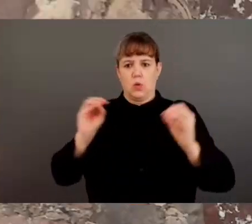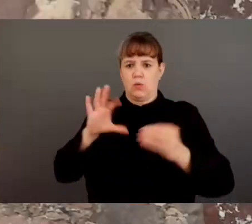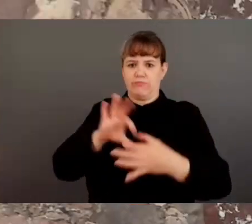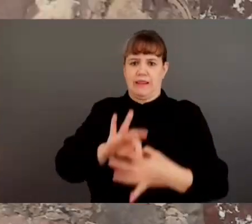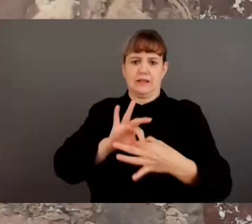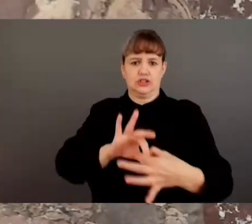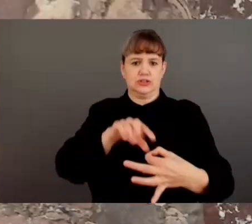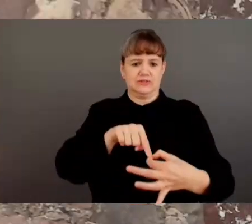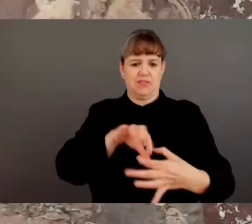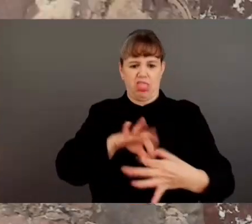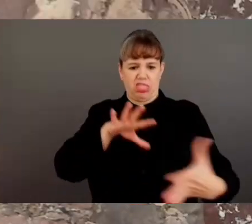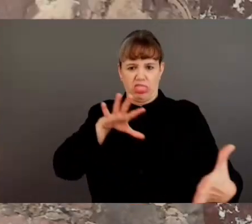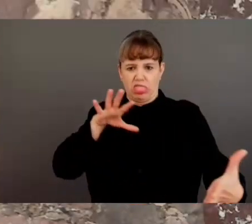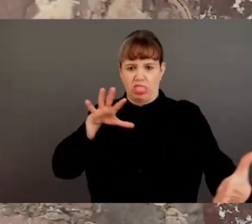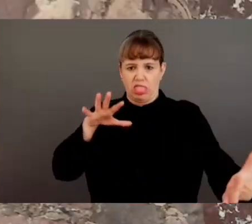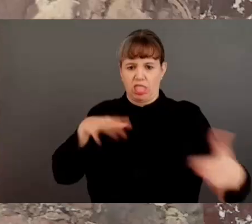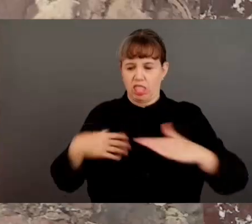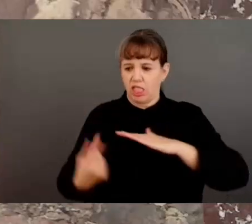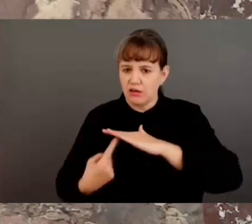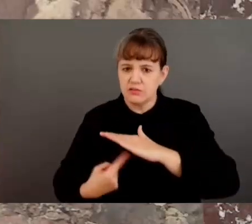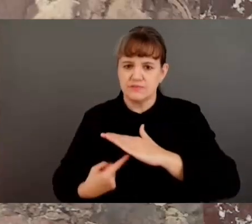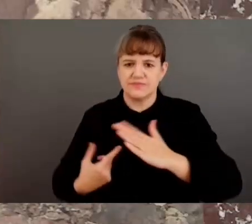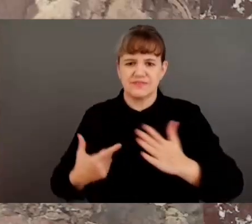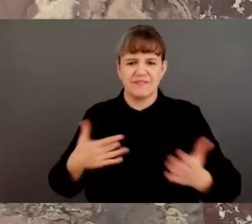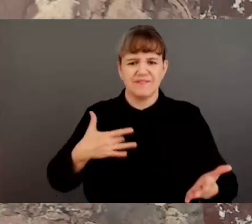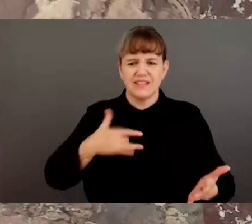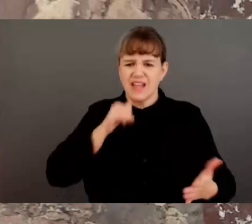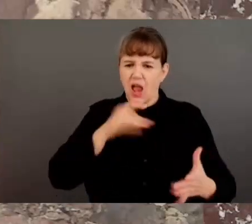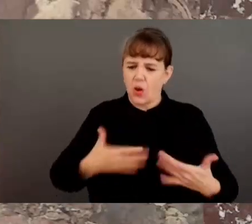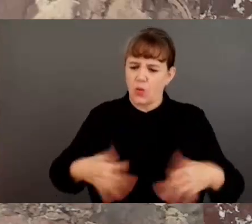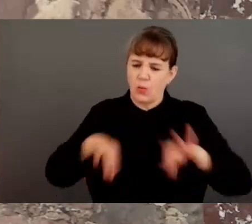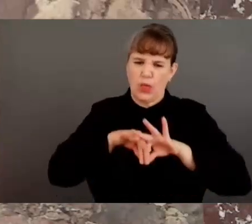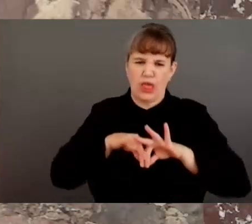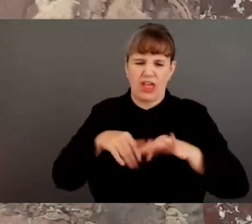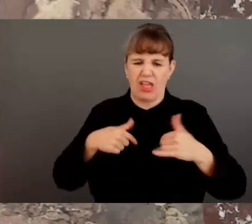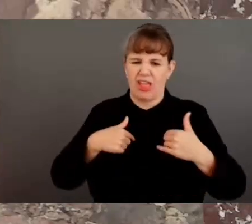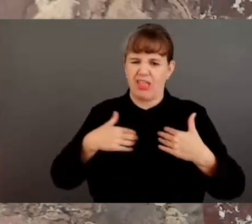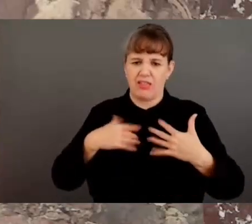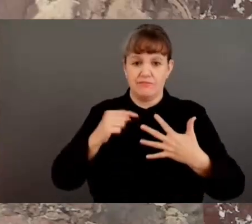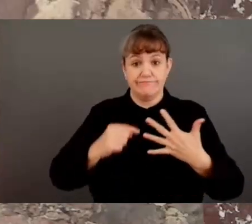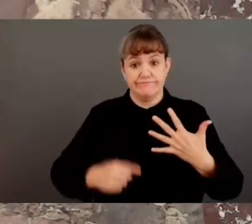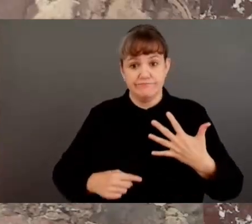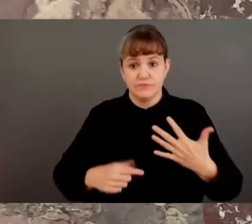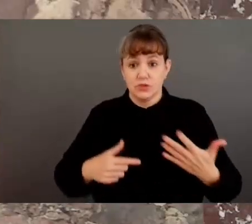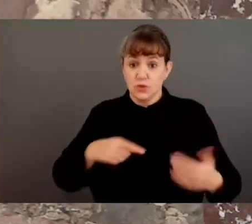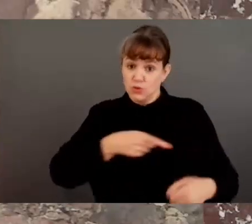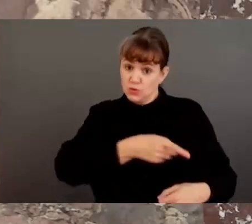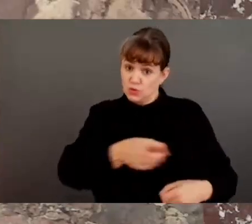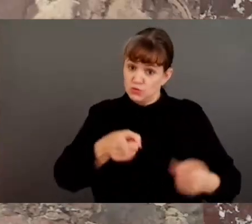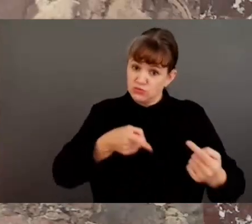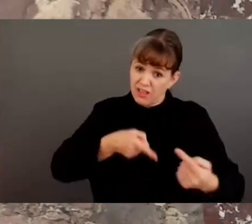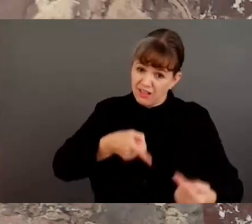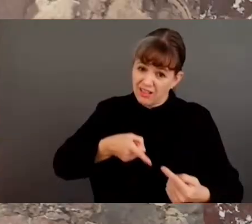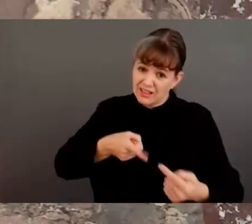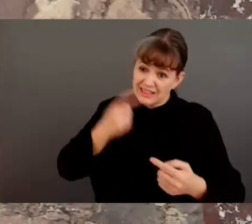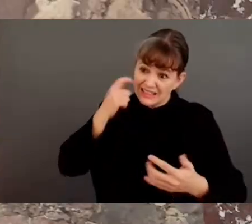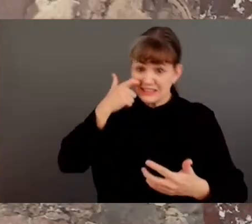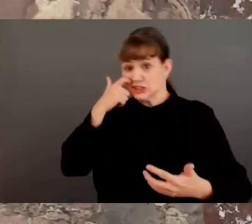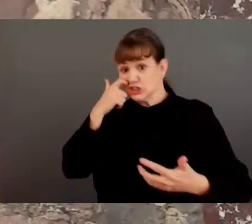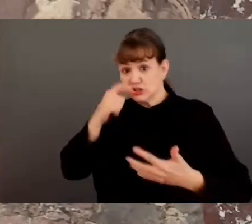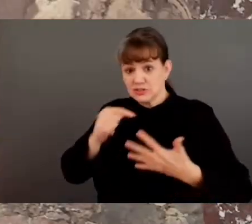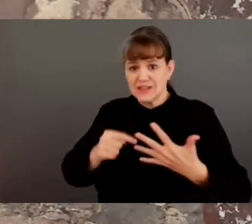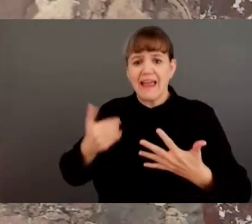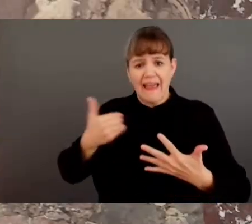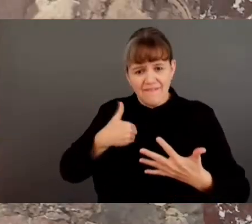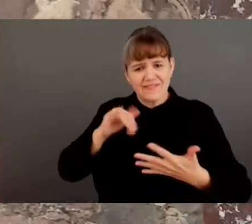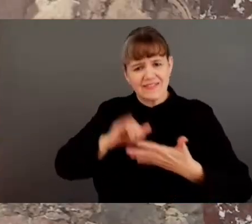had that kind of trauma. And so I would call on all of us, do our best to work together to support